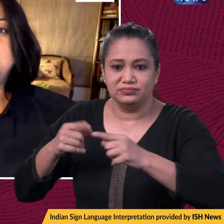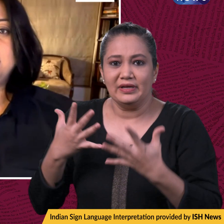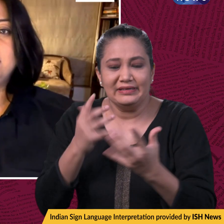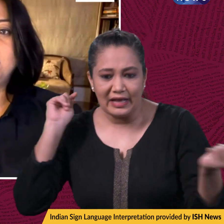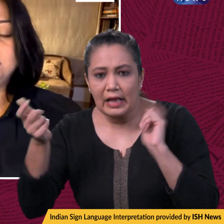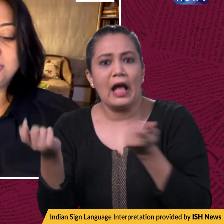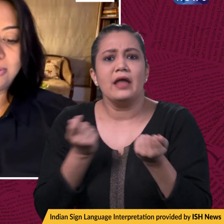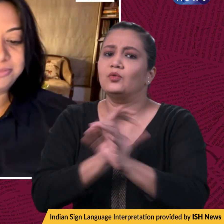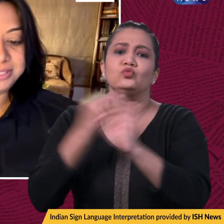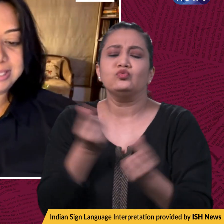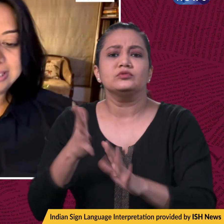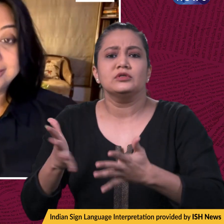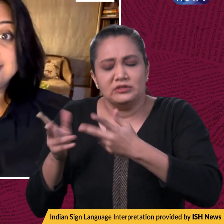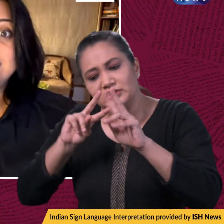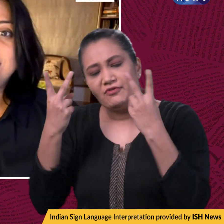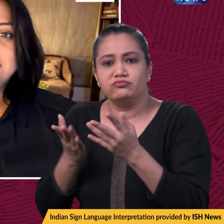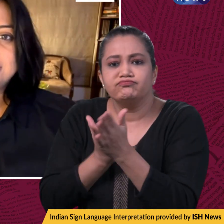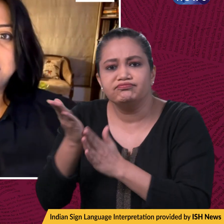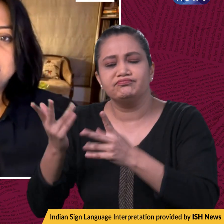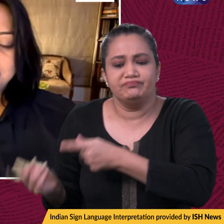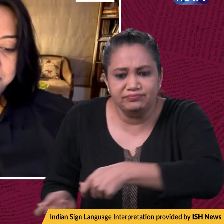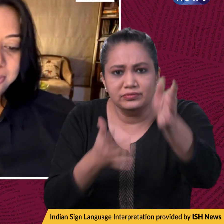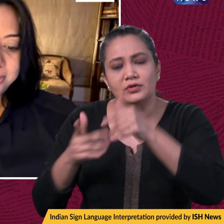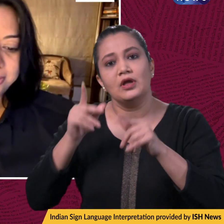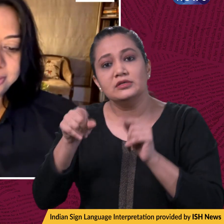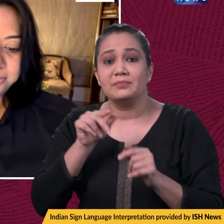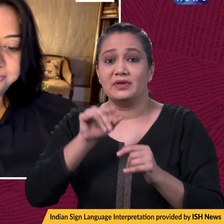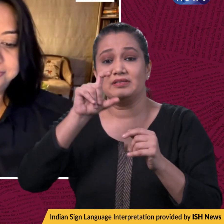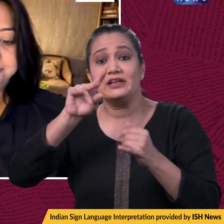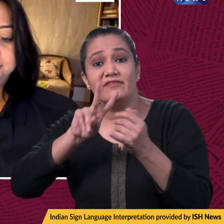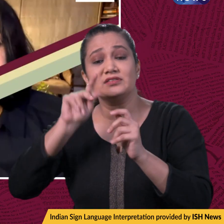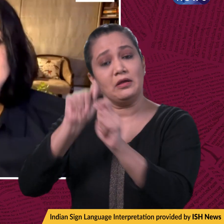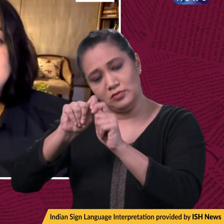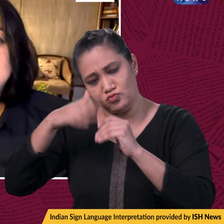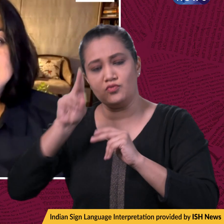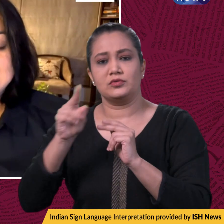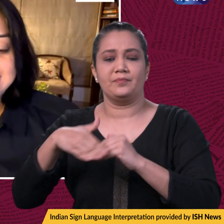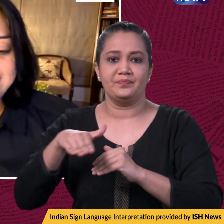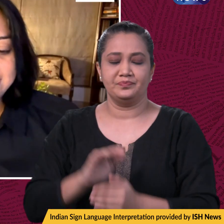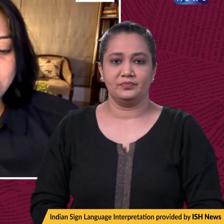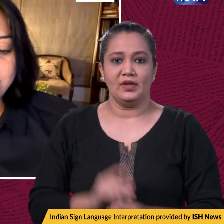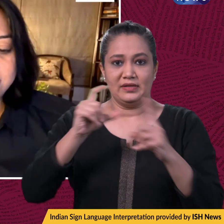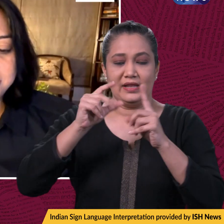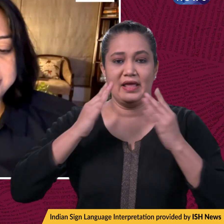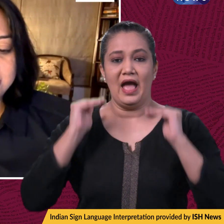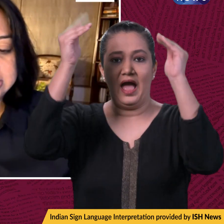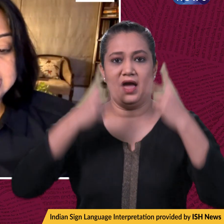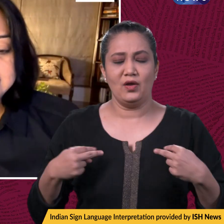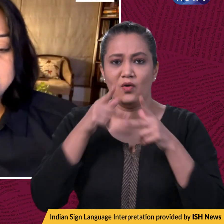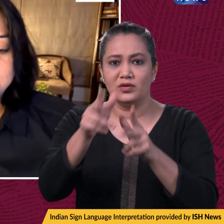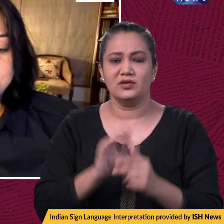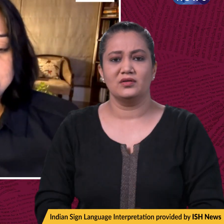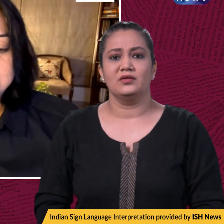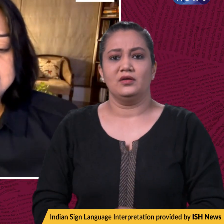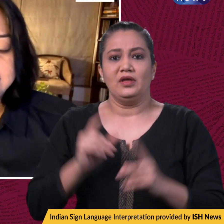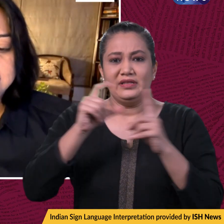are being followed. So obviously, the Central Vista project will continue. An update from the Delhi High Court commenting on the